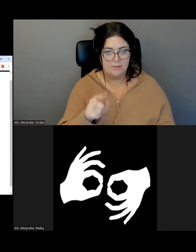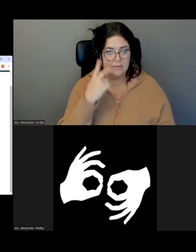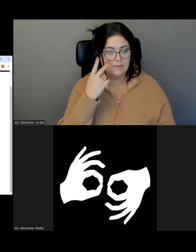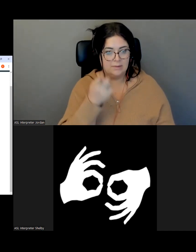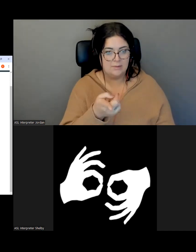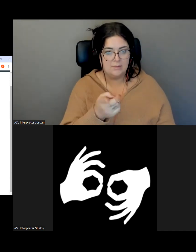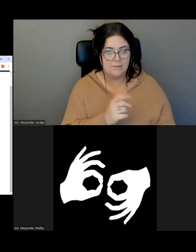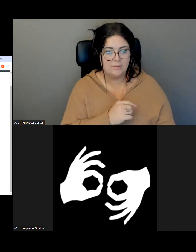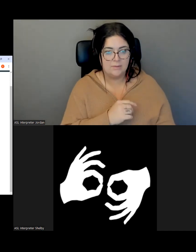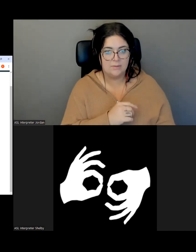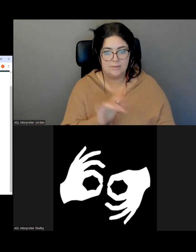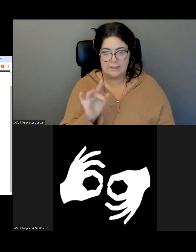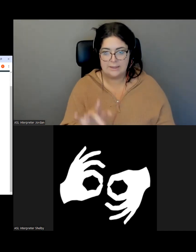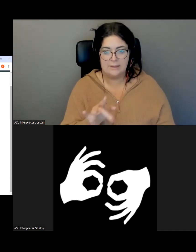here